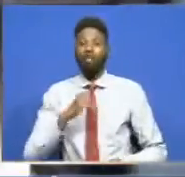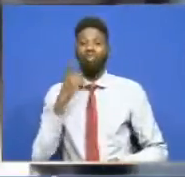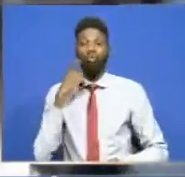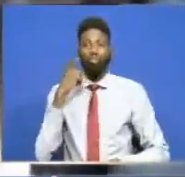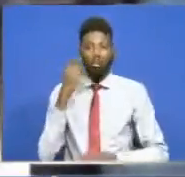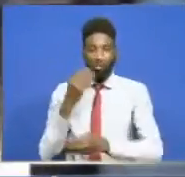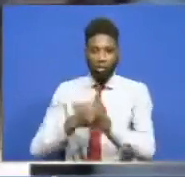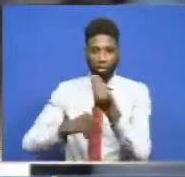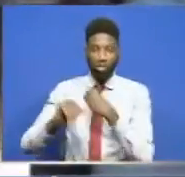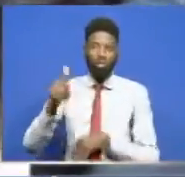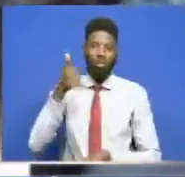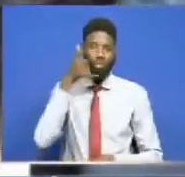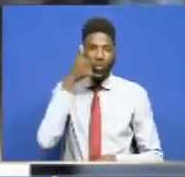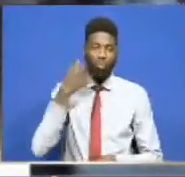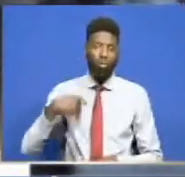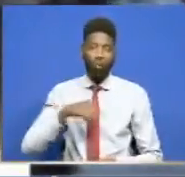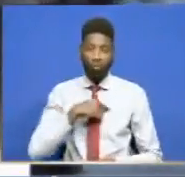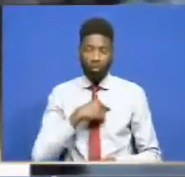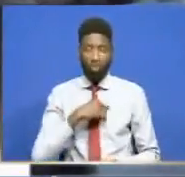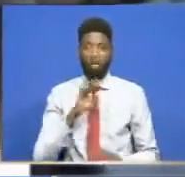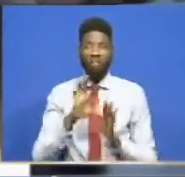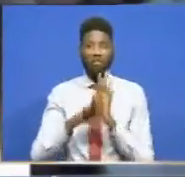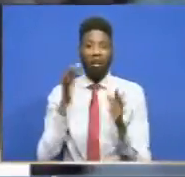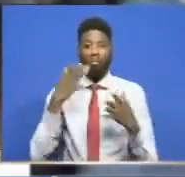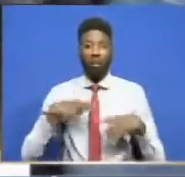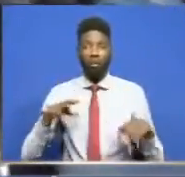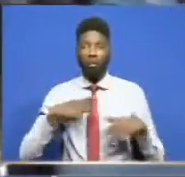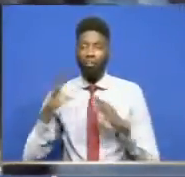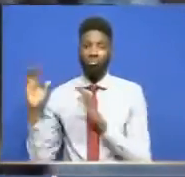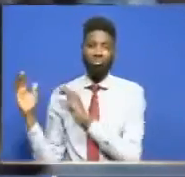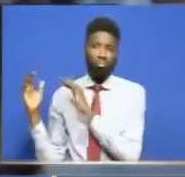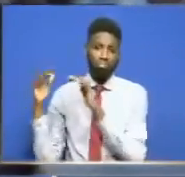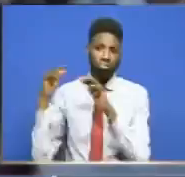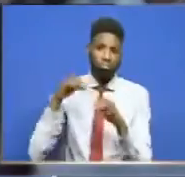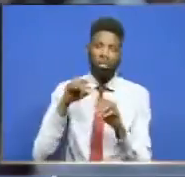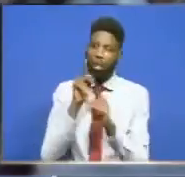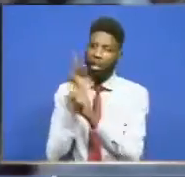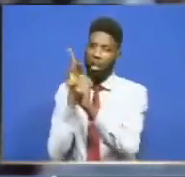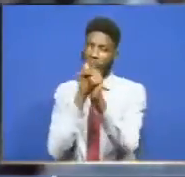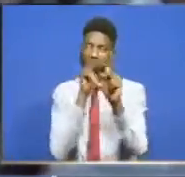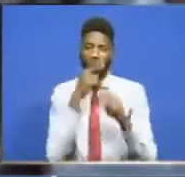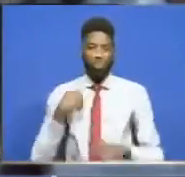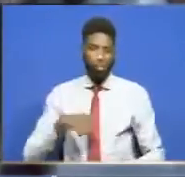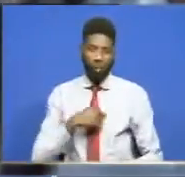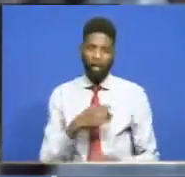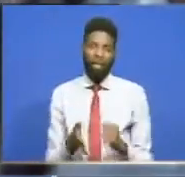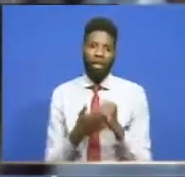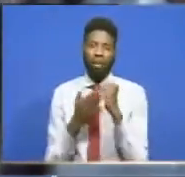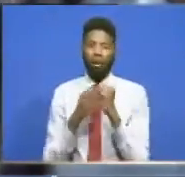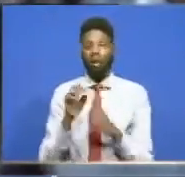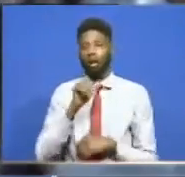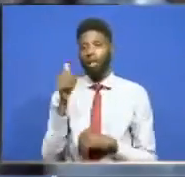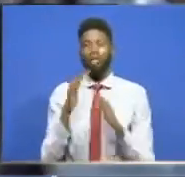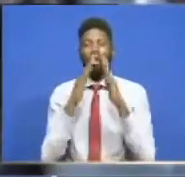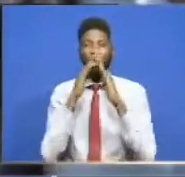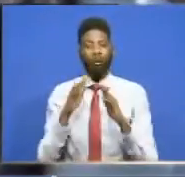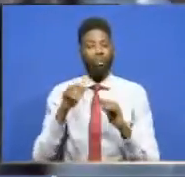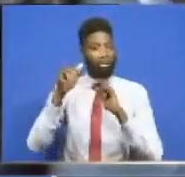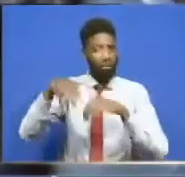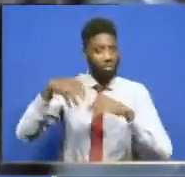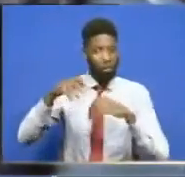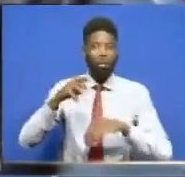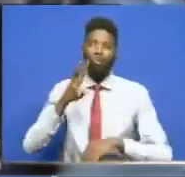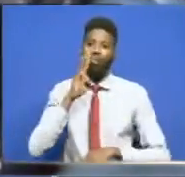Tukapata watu wengi walikuwa wamejaa hapa, walikuwa wanapika nduru. Tukasaidia ile manyumba nyingine ile ya agriculture, tukamwaga